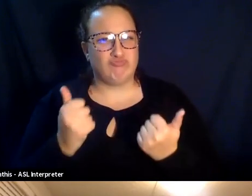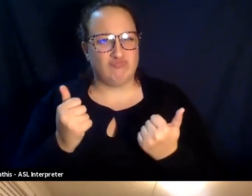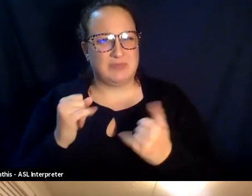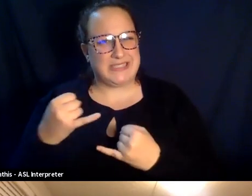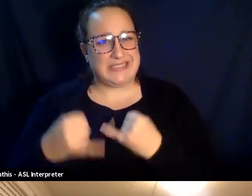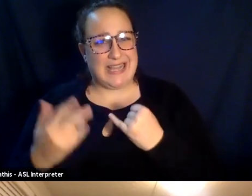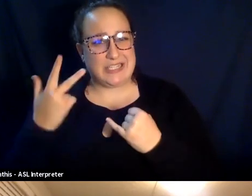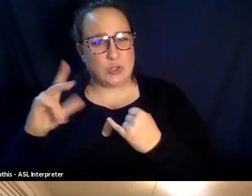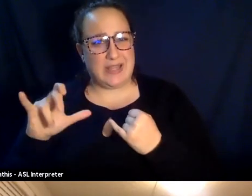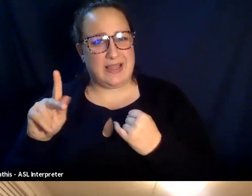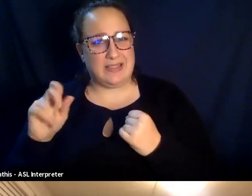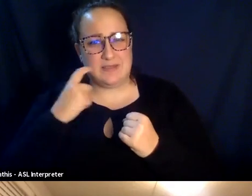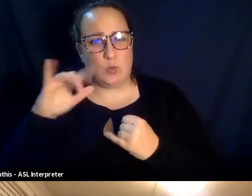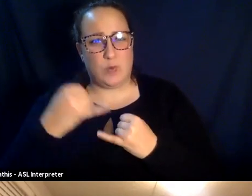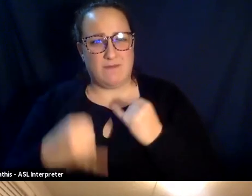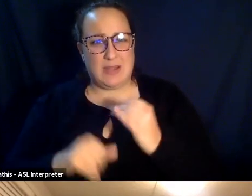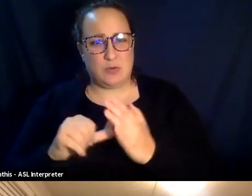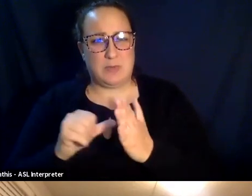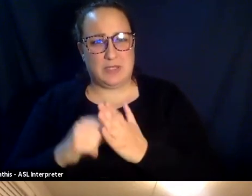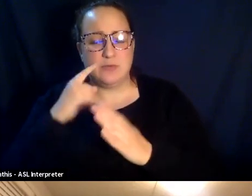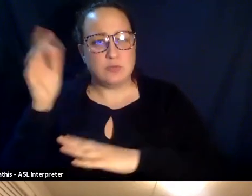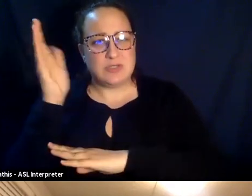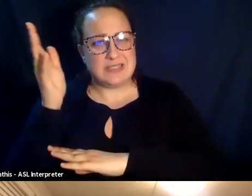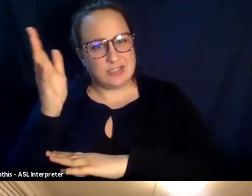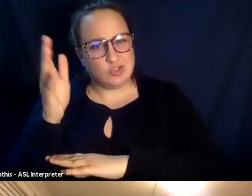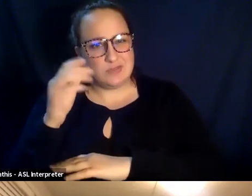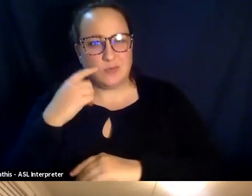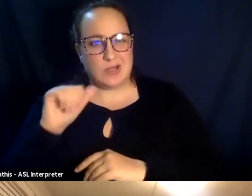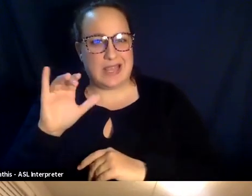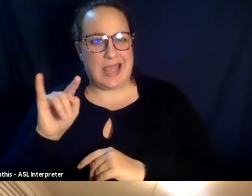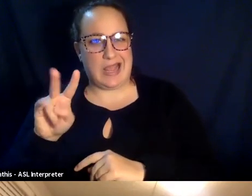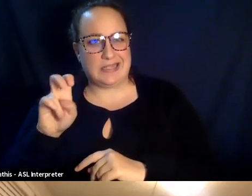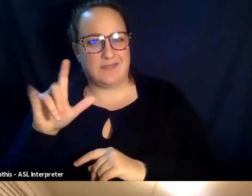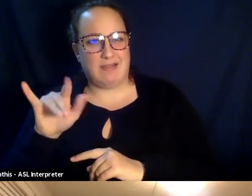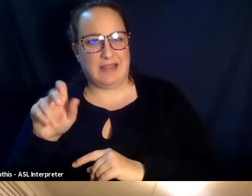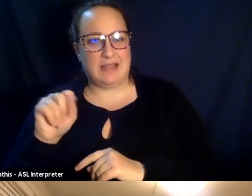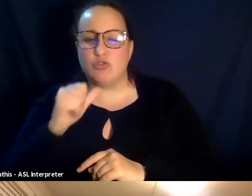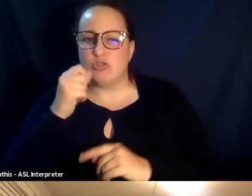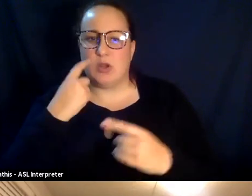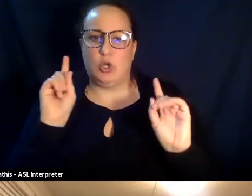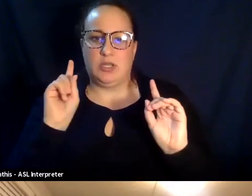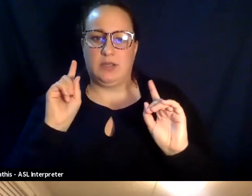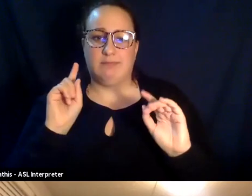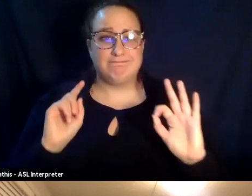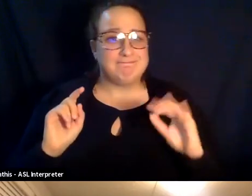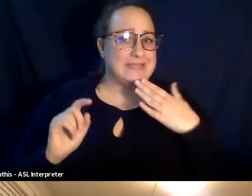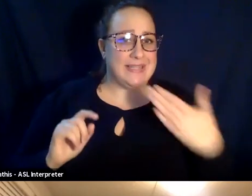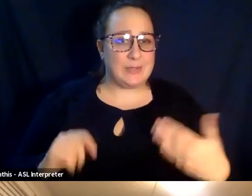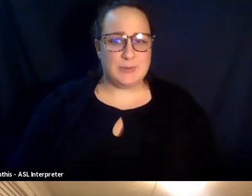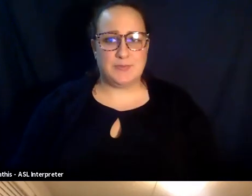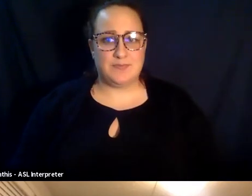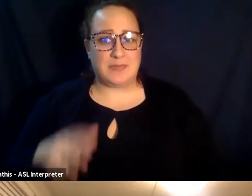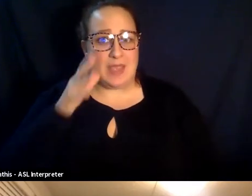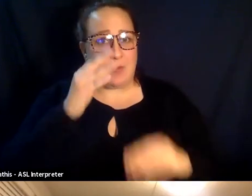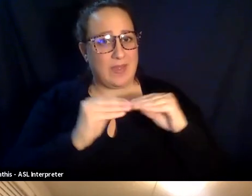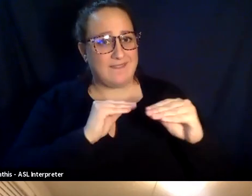links on the final page of the presentation with active links are not working correctly. Thank you. Okay. I will fix